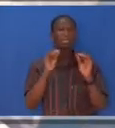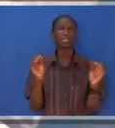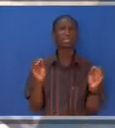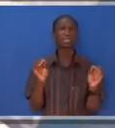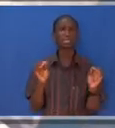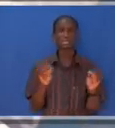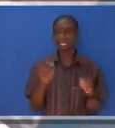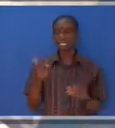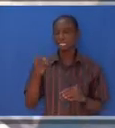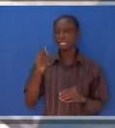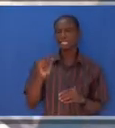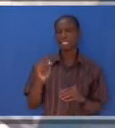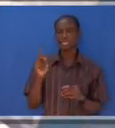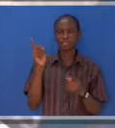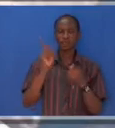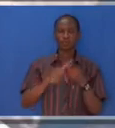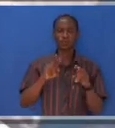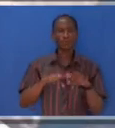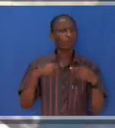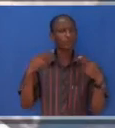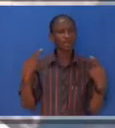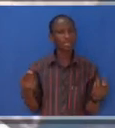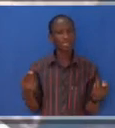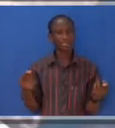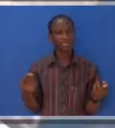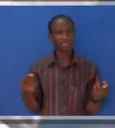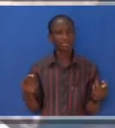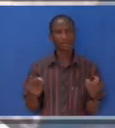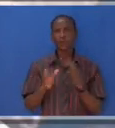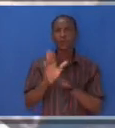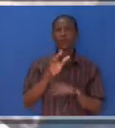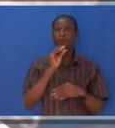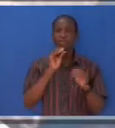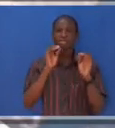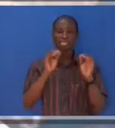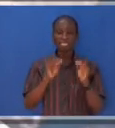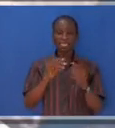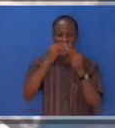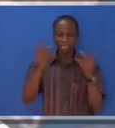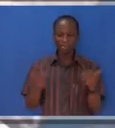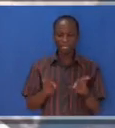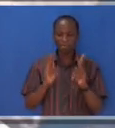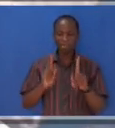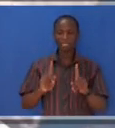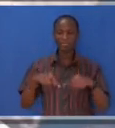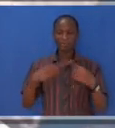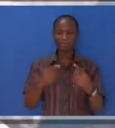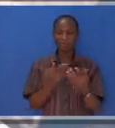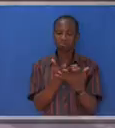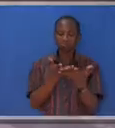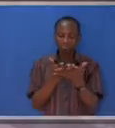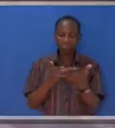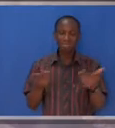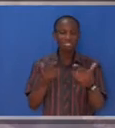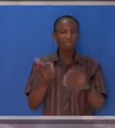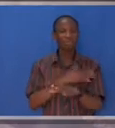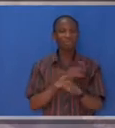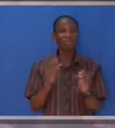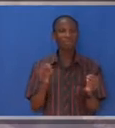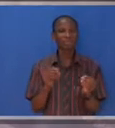efri genesis edikodi kosi edisem sa nkyere kire na ni bible mu eye